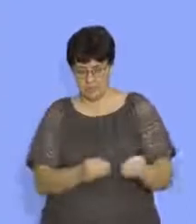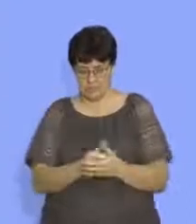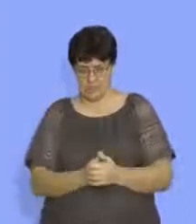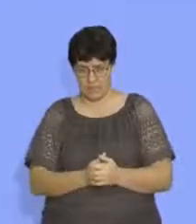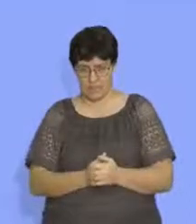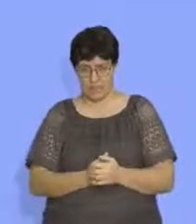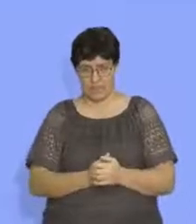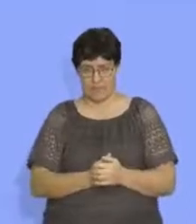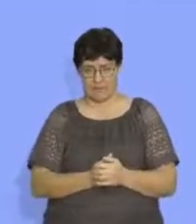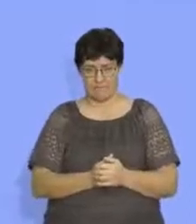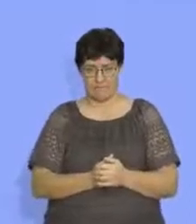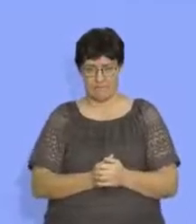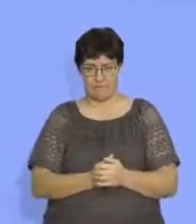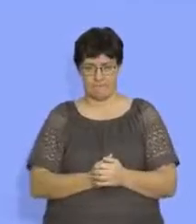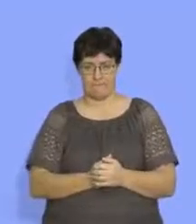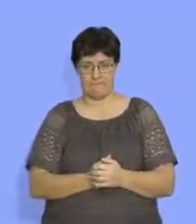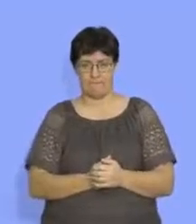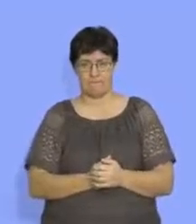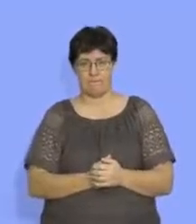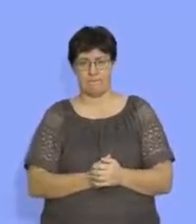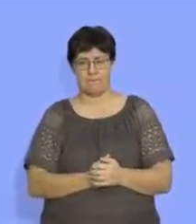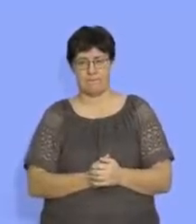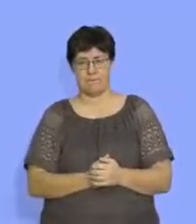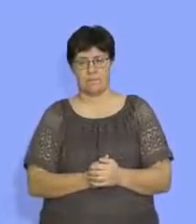method, right? I'll just say use sub method,